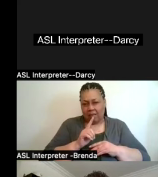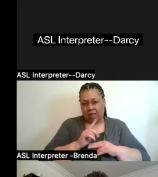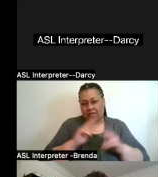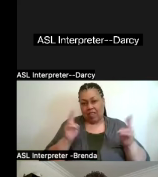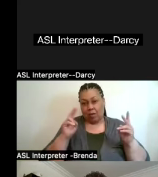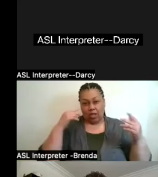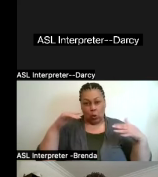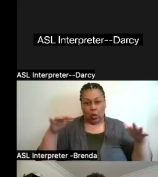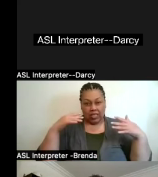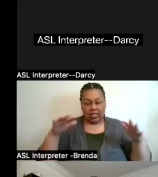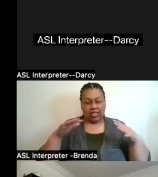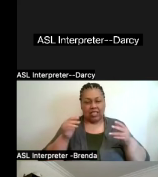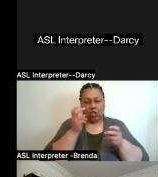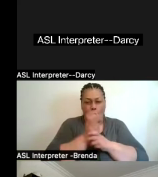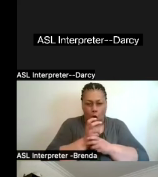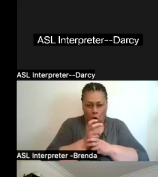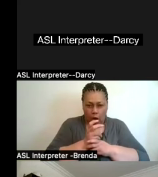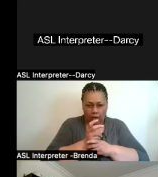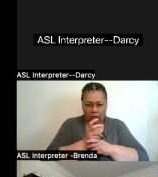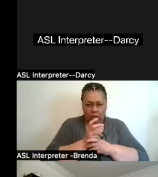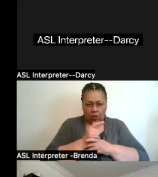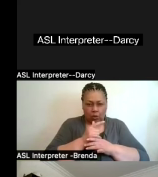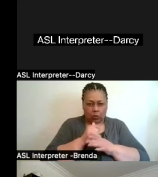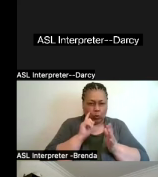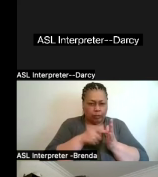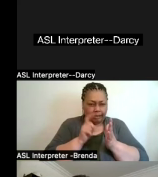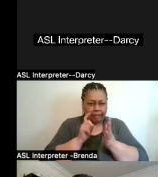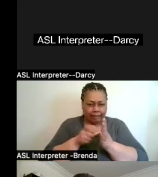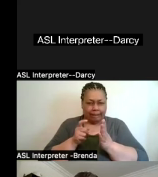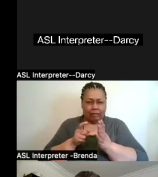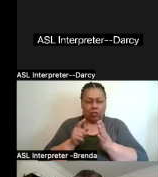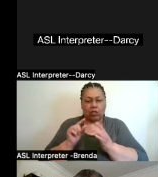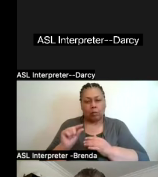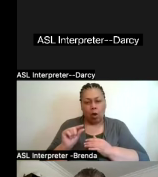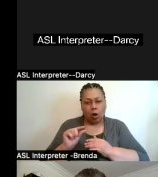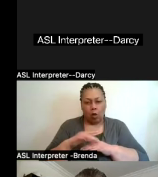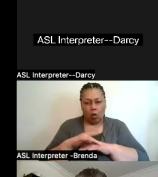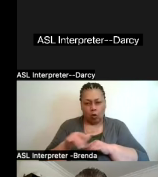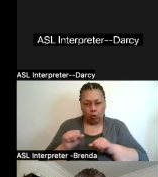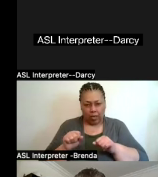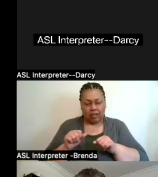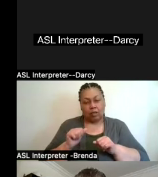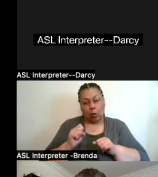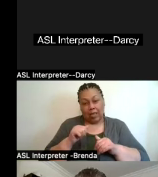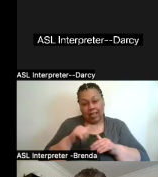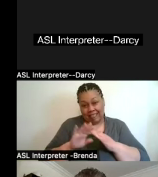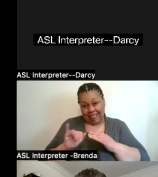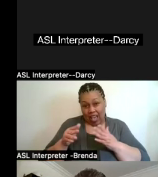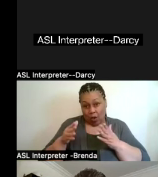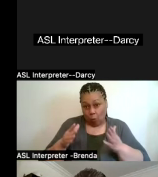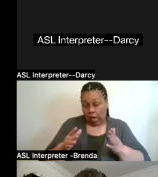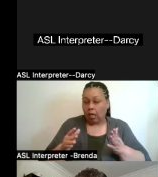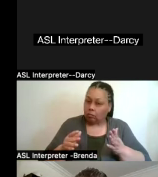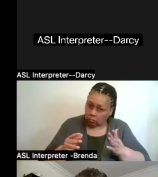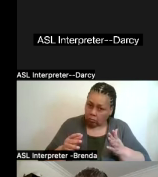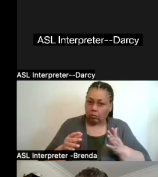us to detect small earthquakes. So in that sense, yes, weather can be important. And